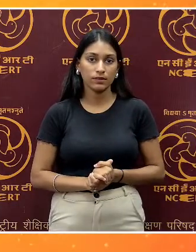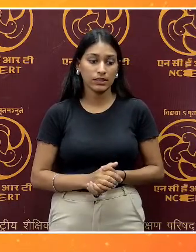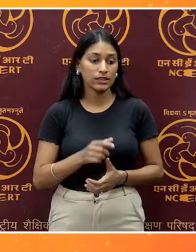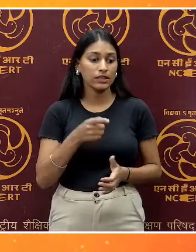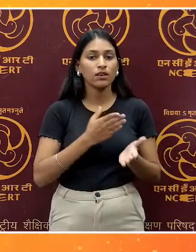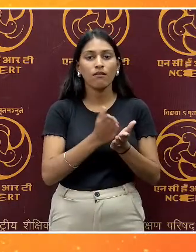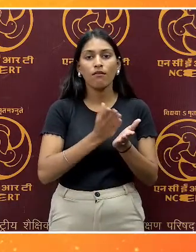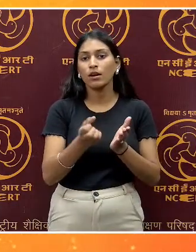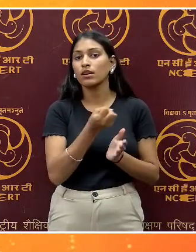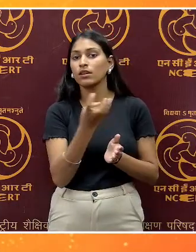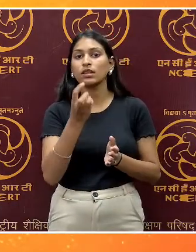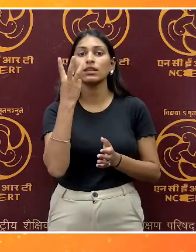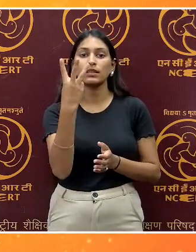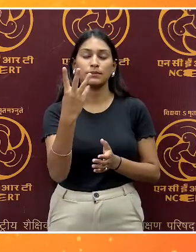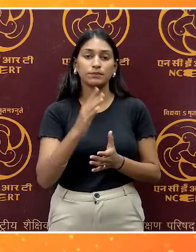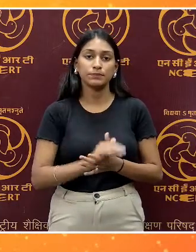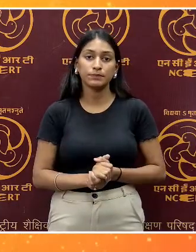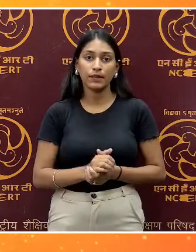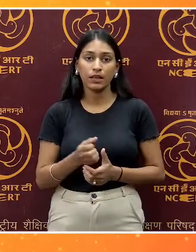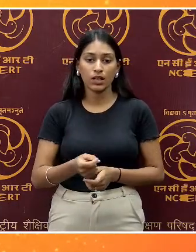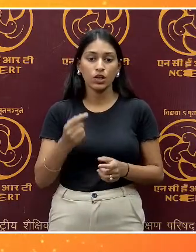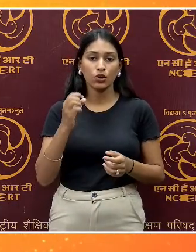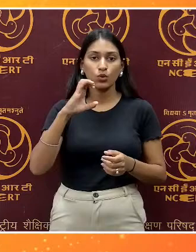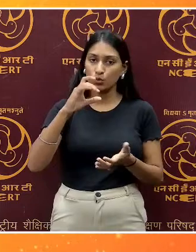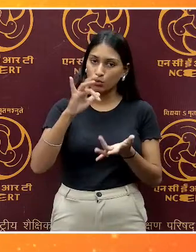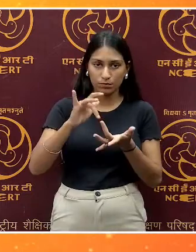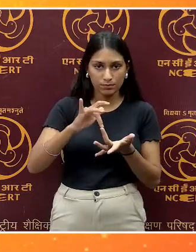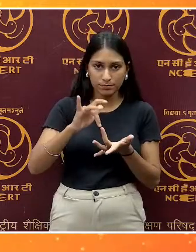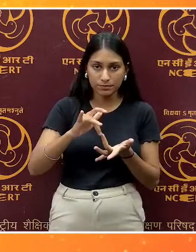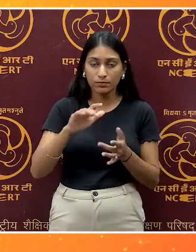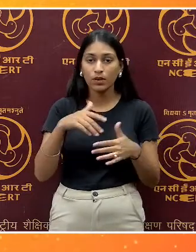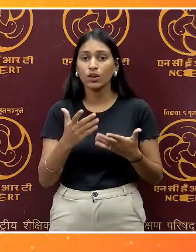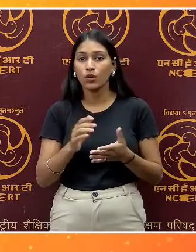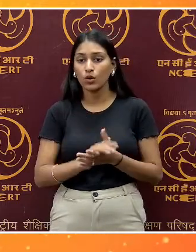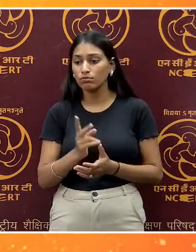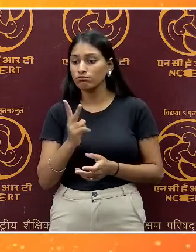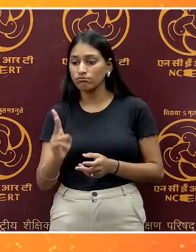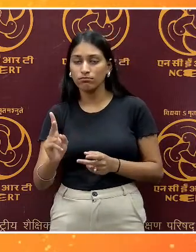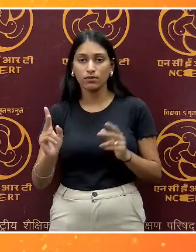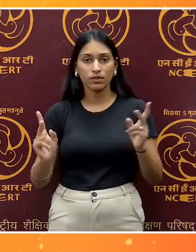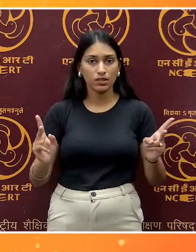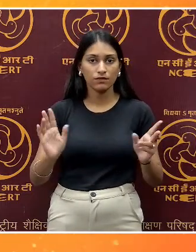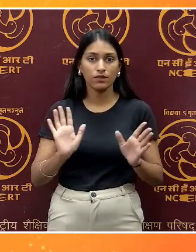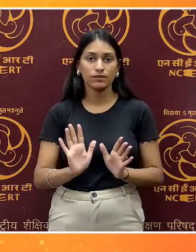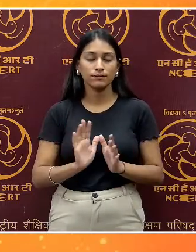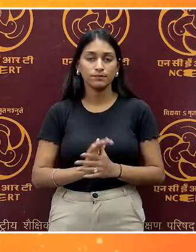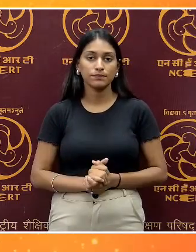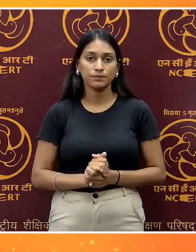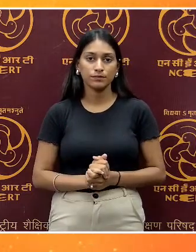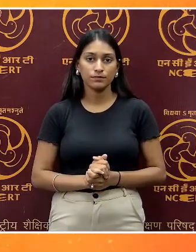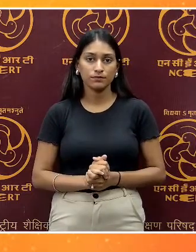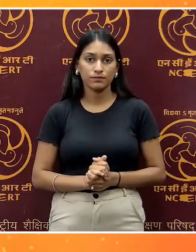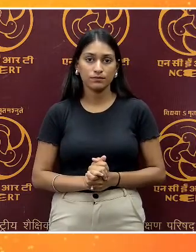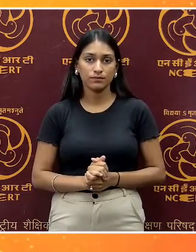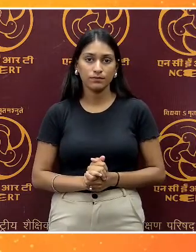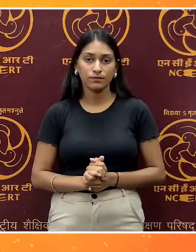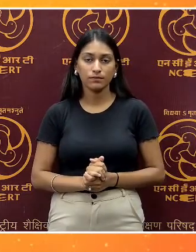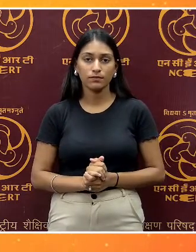vectors A, B and C with a common initial point P. They are all called co-initial vectors.